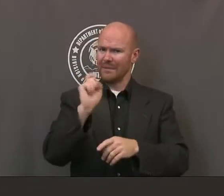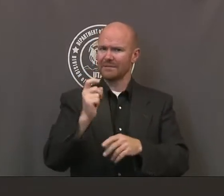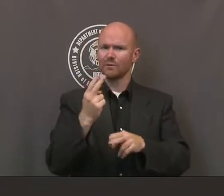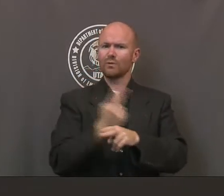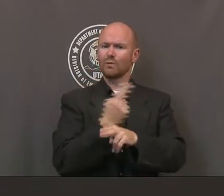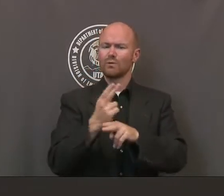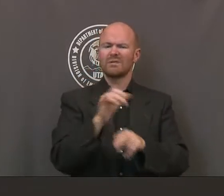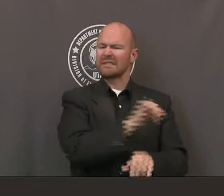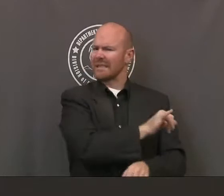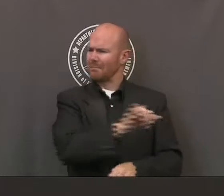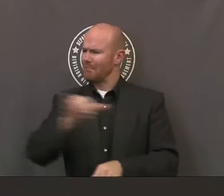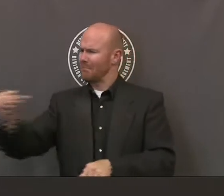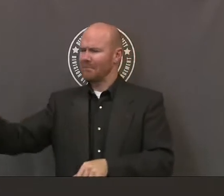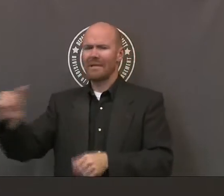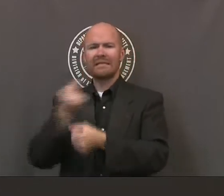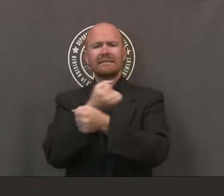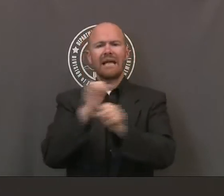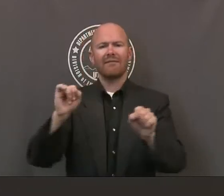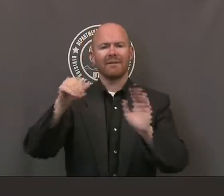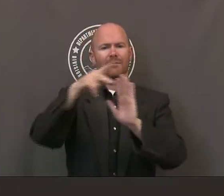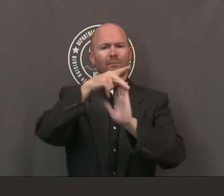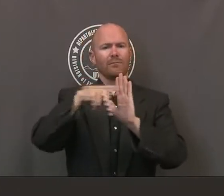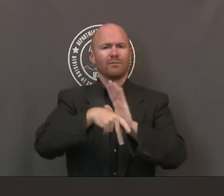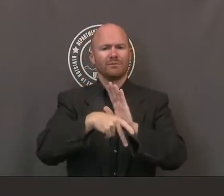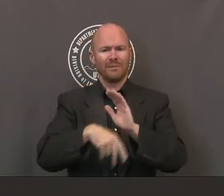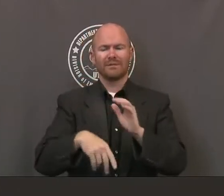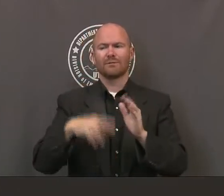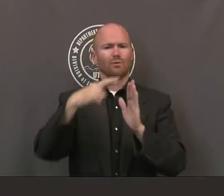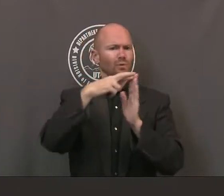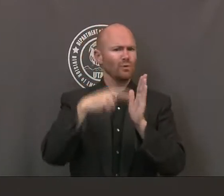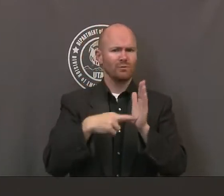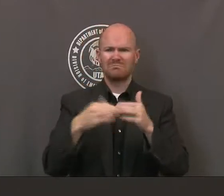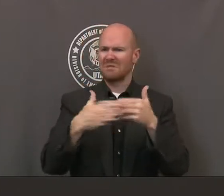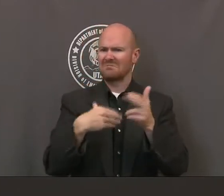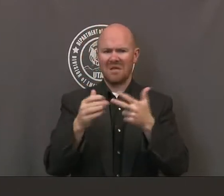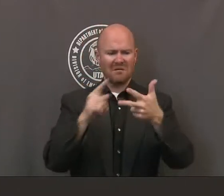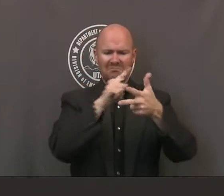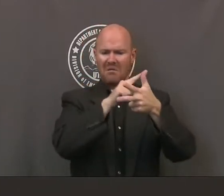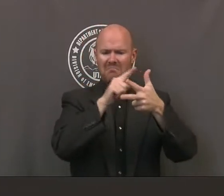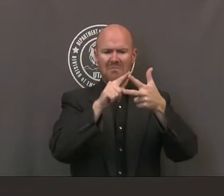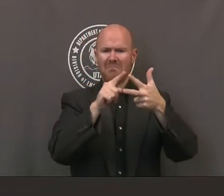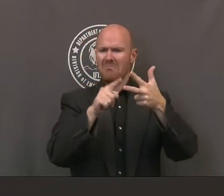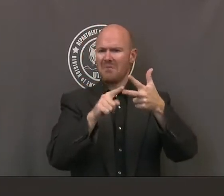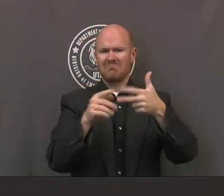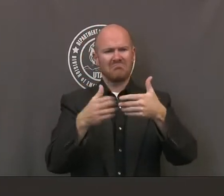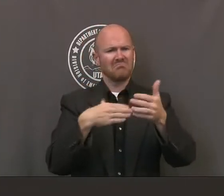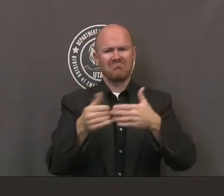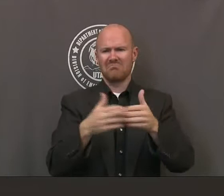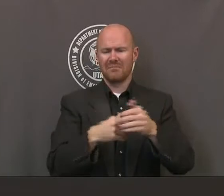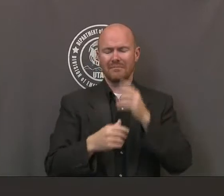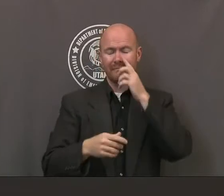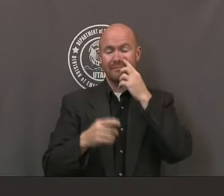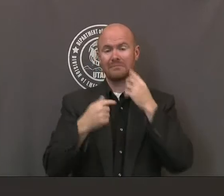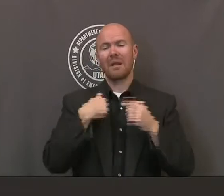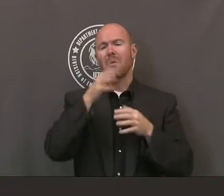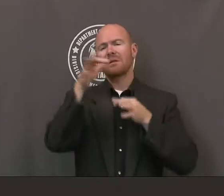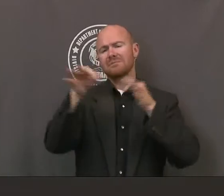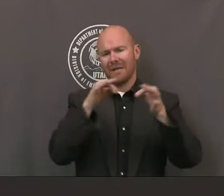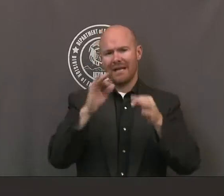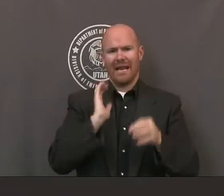safety protocols, regardless of the level of transmission in their county. These standards, which I'll go over in just a